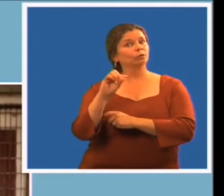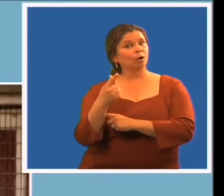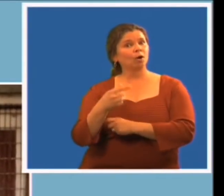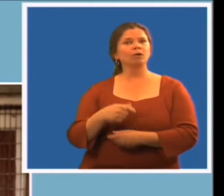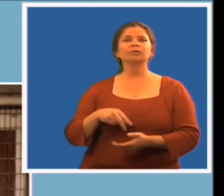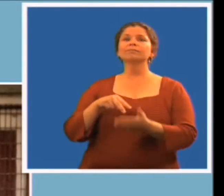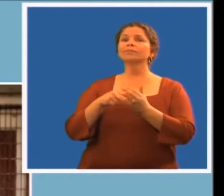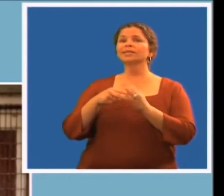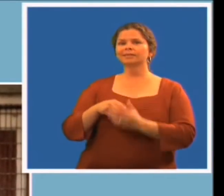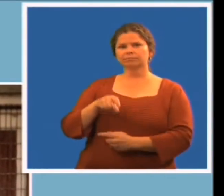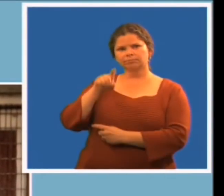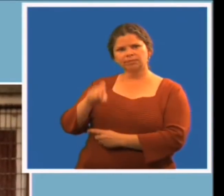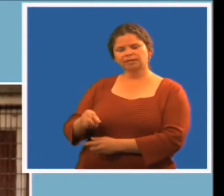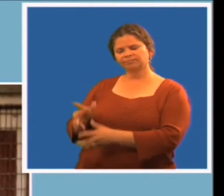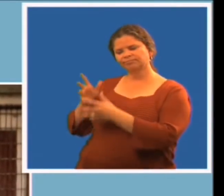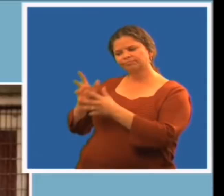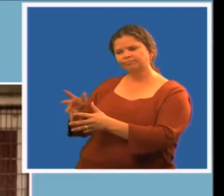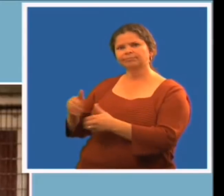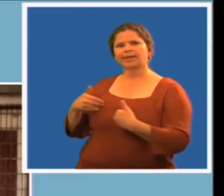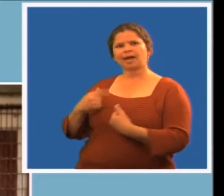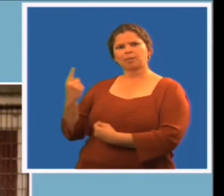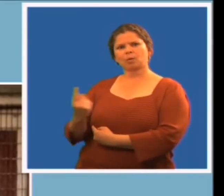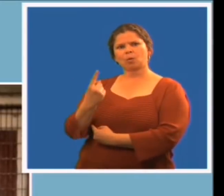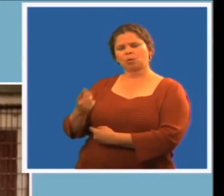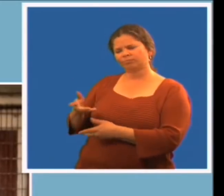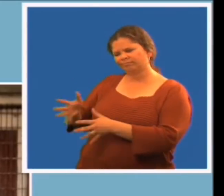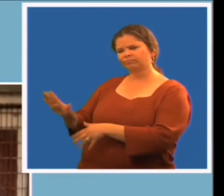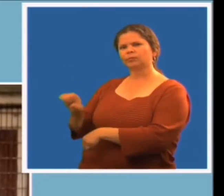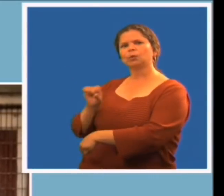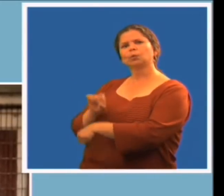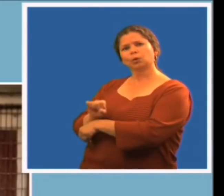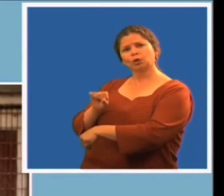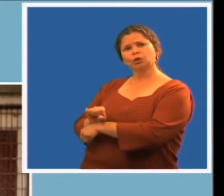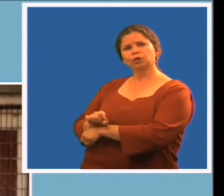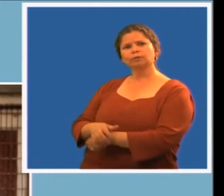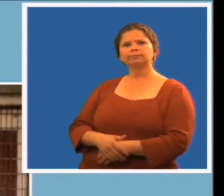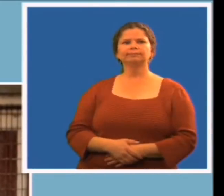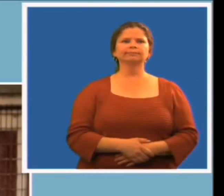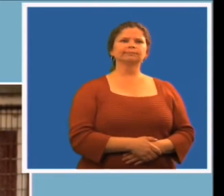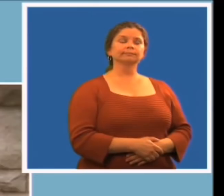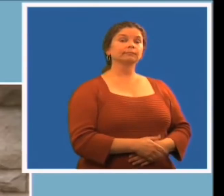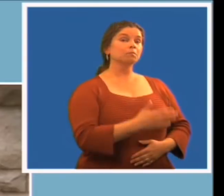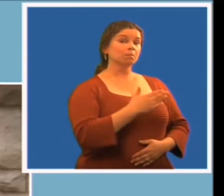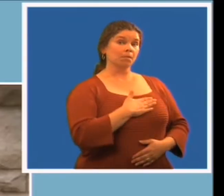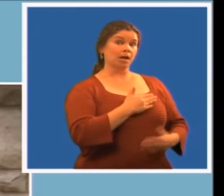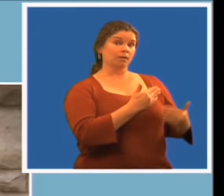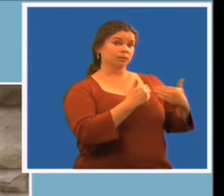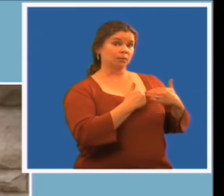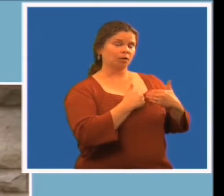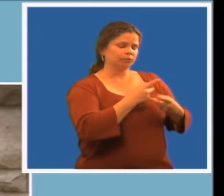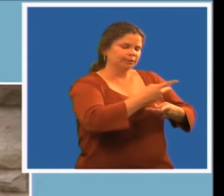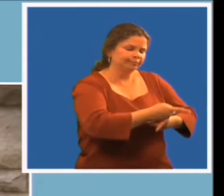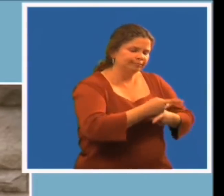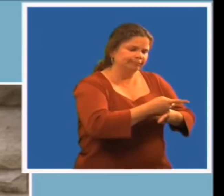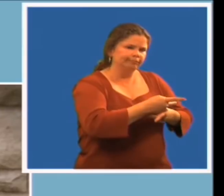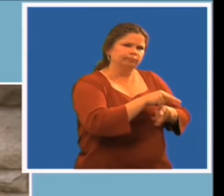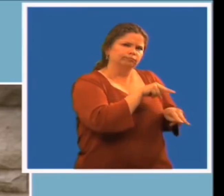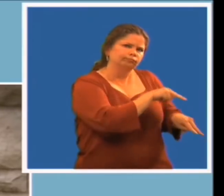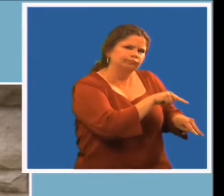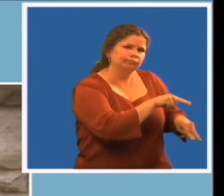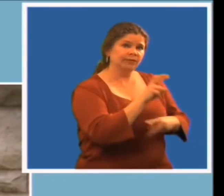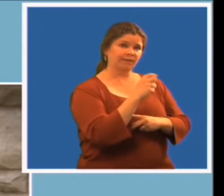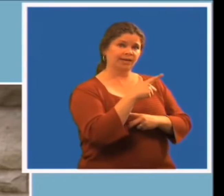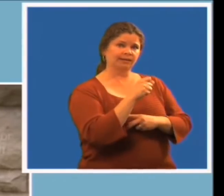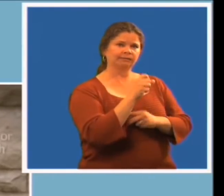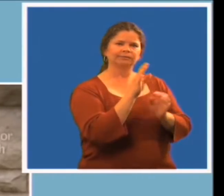do other dogs. This will allow him to work more effectively for the person he supports. The care and supervision of Vegas is my